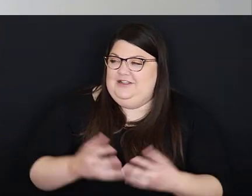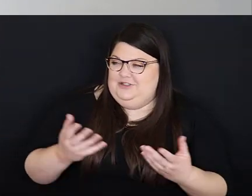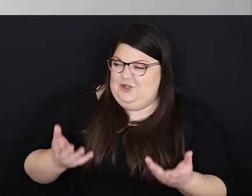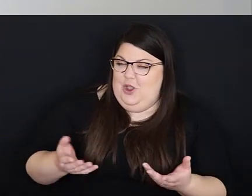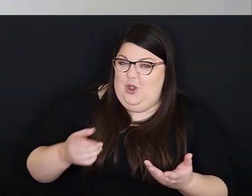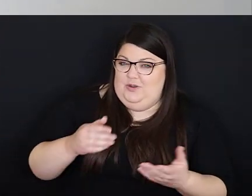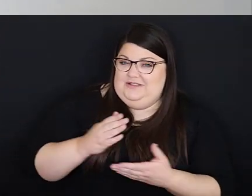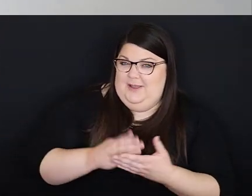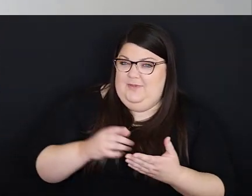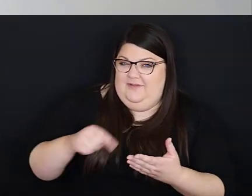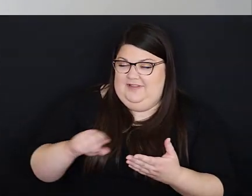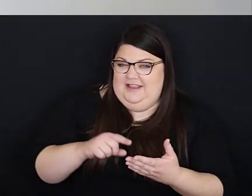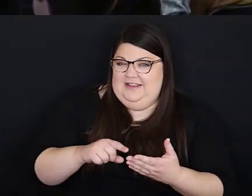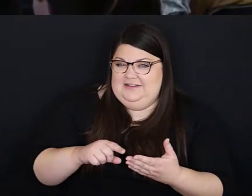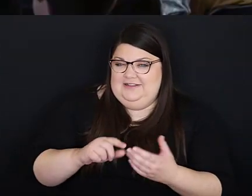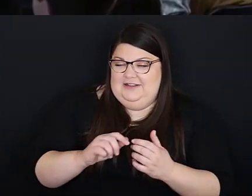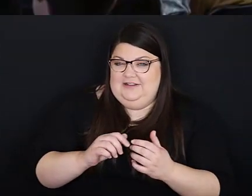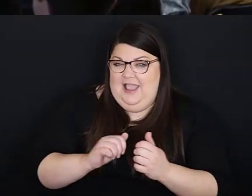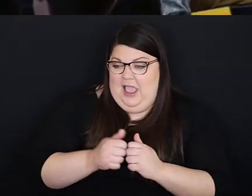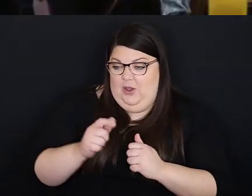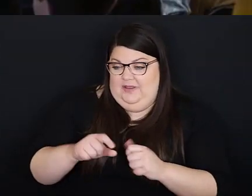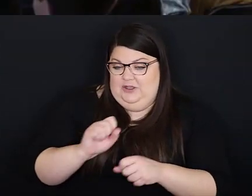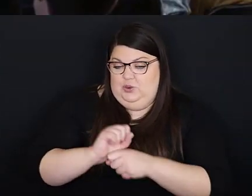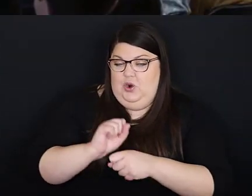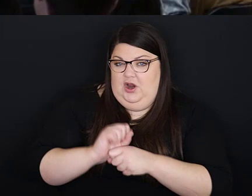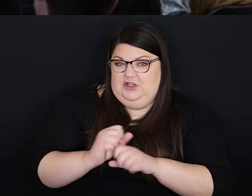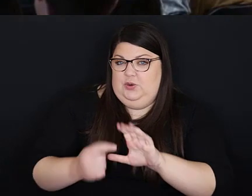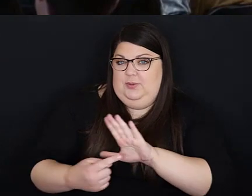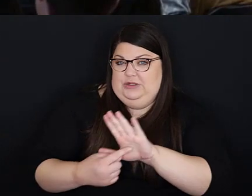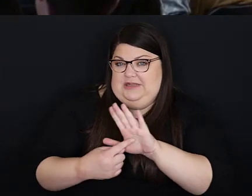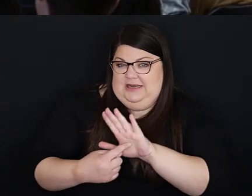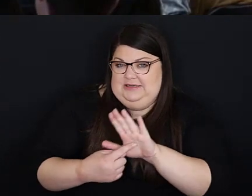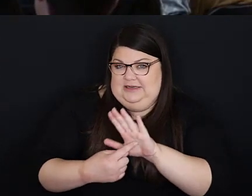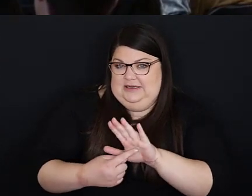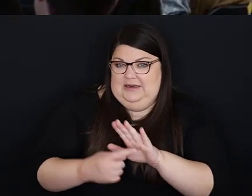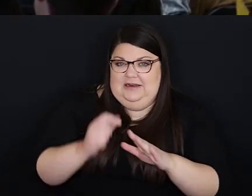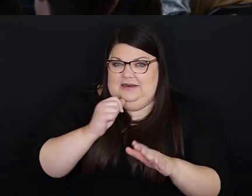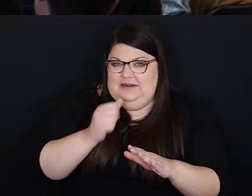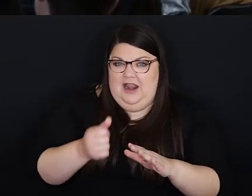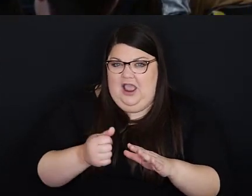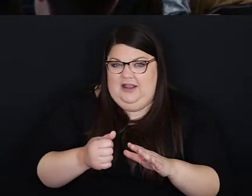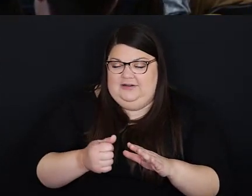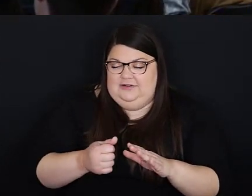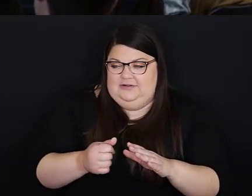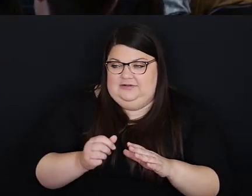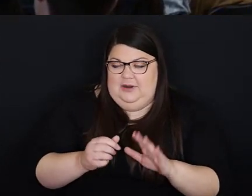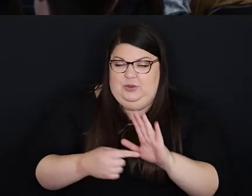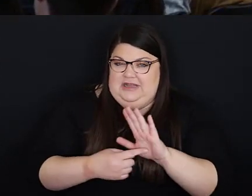So some of these, and the way that these works were presented, not that they were